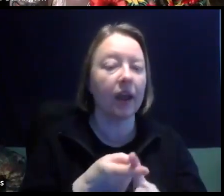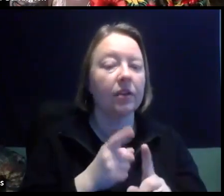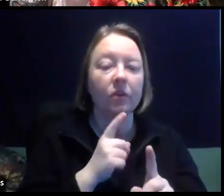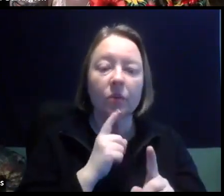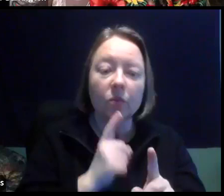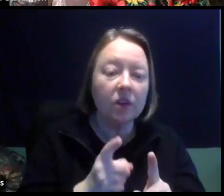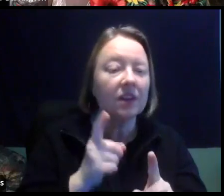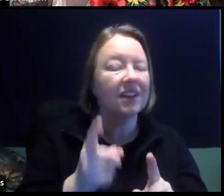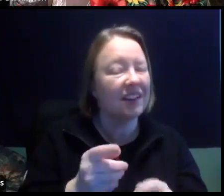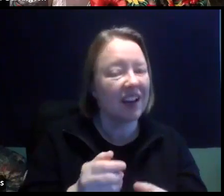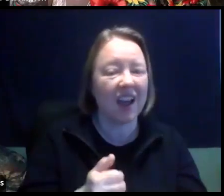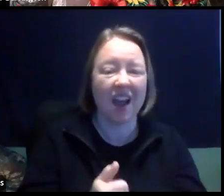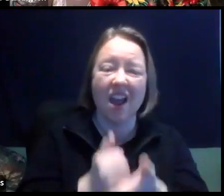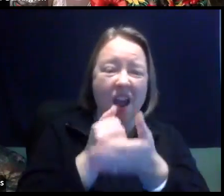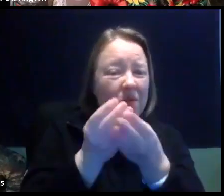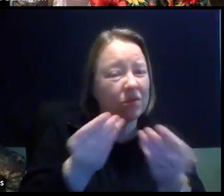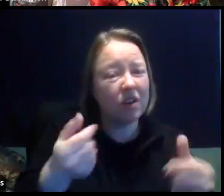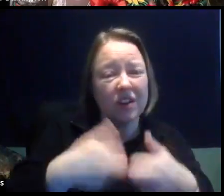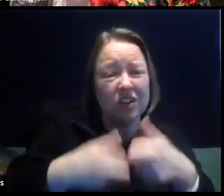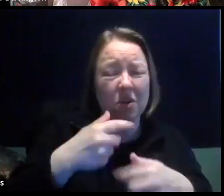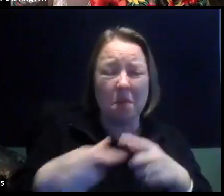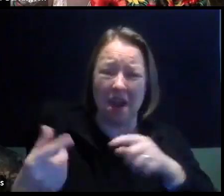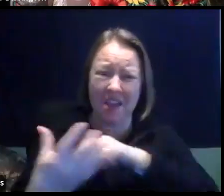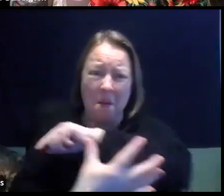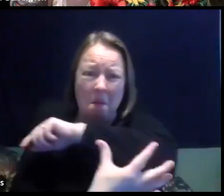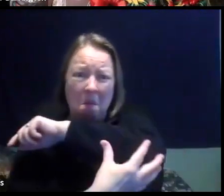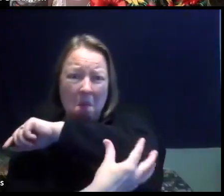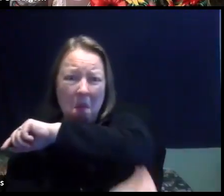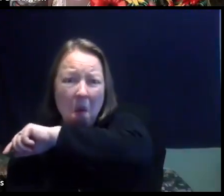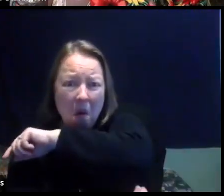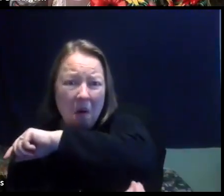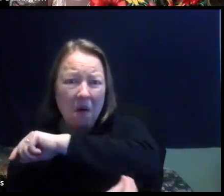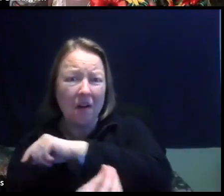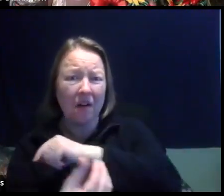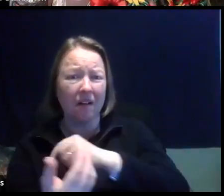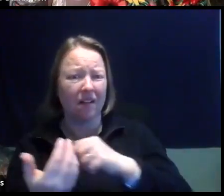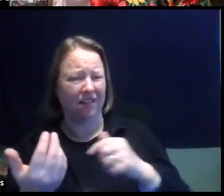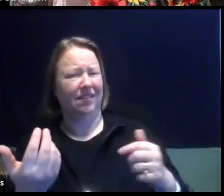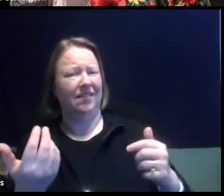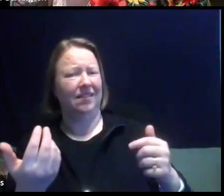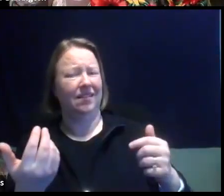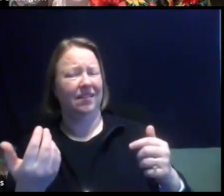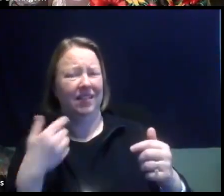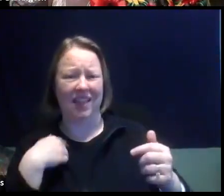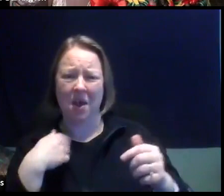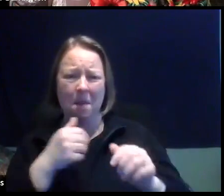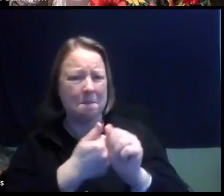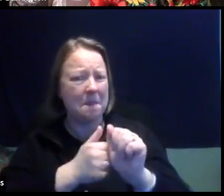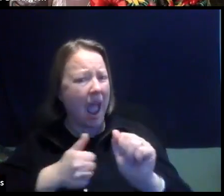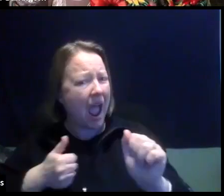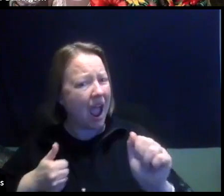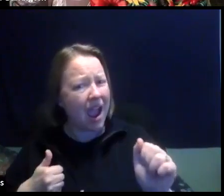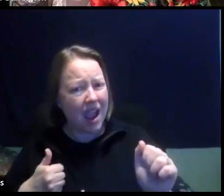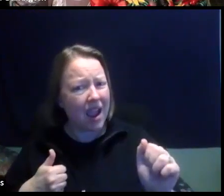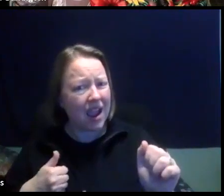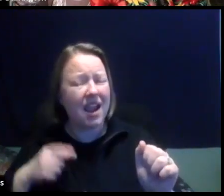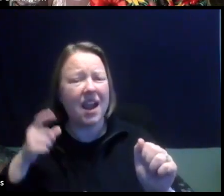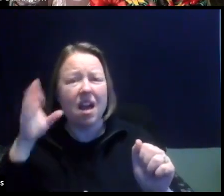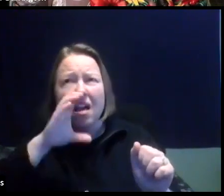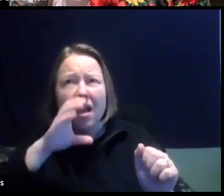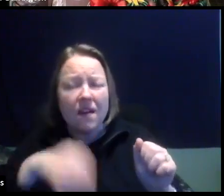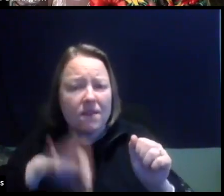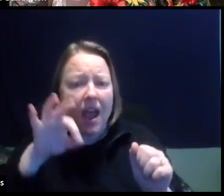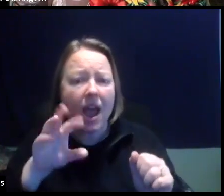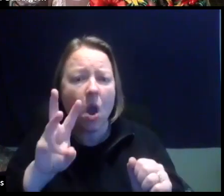issue well. In poor communities, they were behind the starting line. They had to get Wi-Fi.